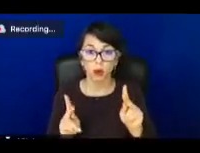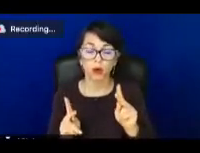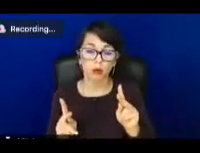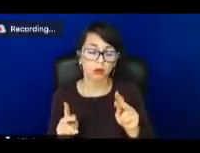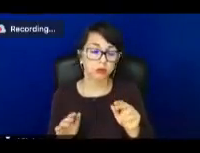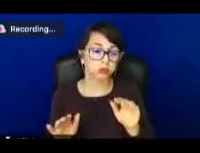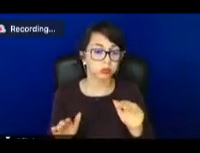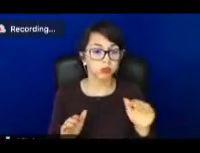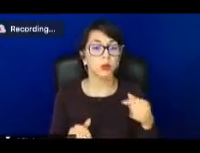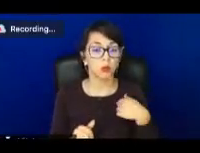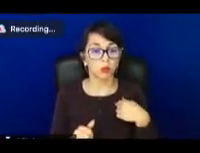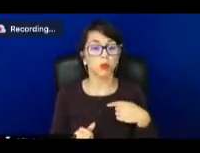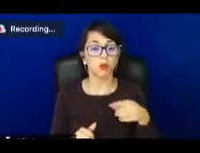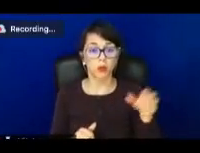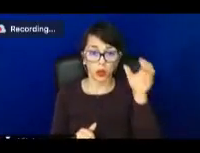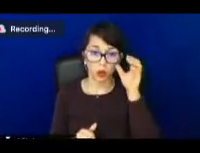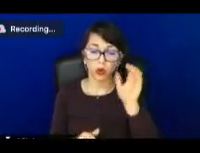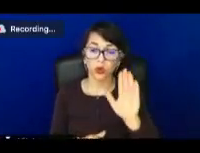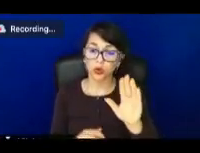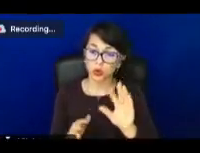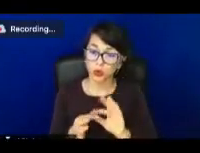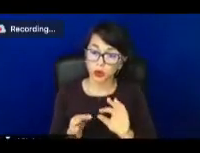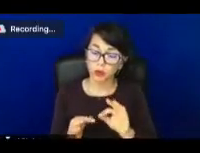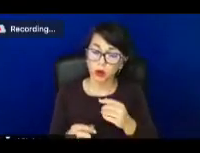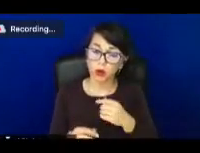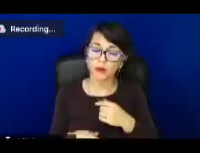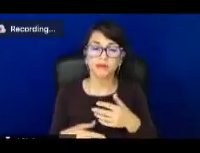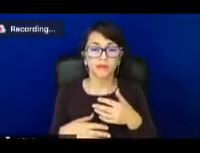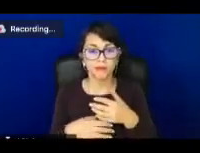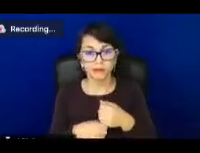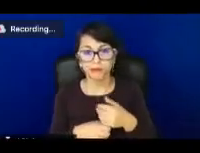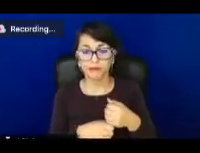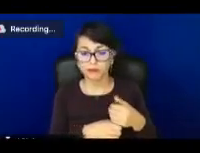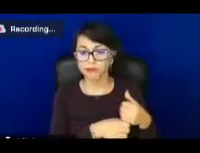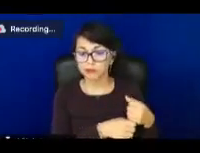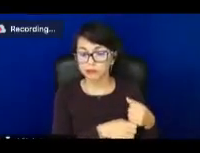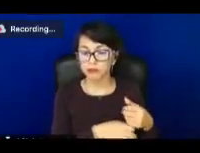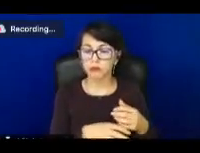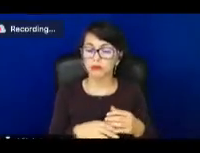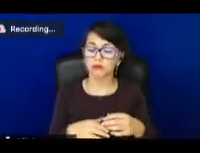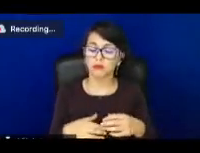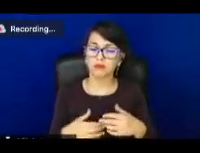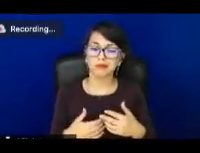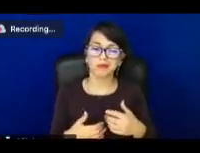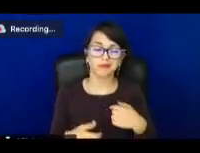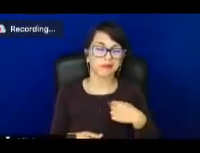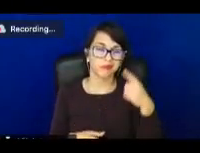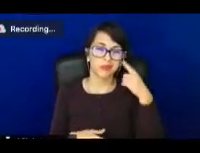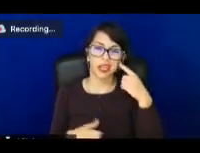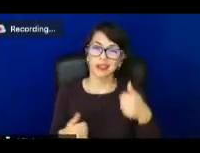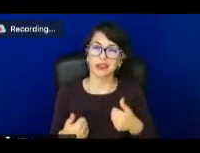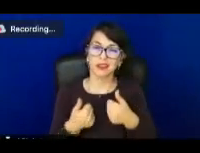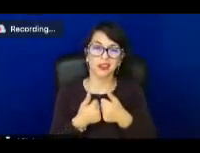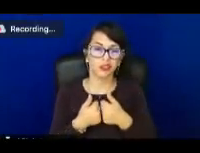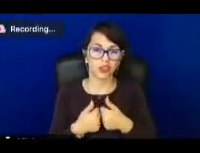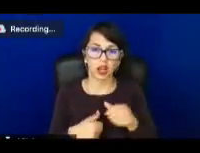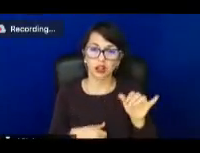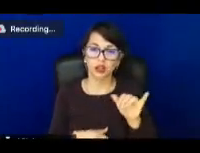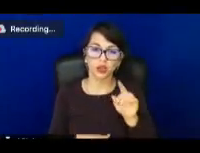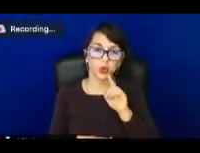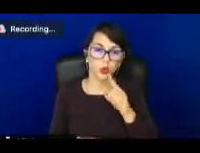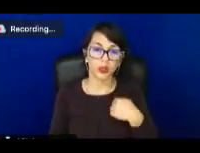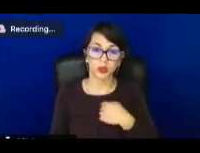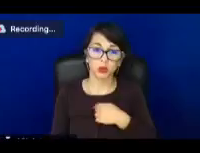input. We've kind of summarized it. I think part of the challenge might be that we don't have